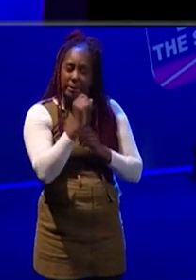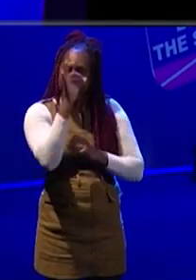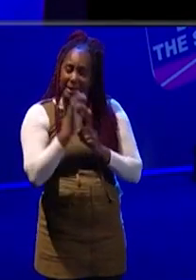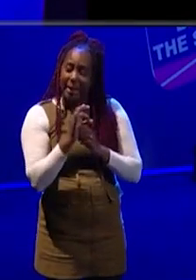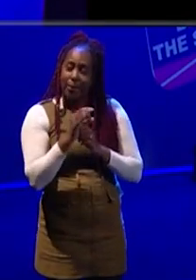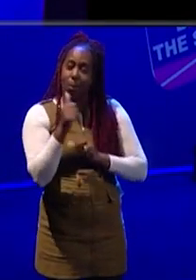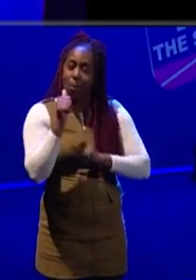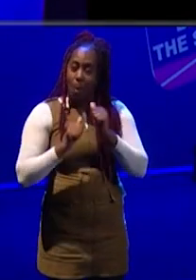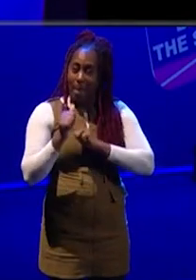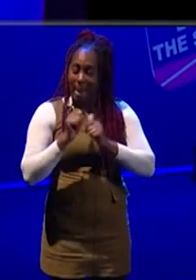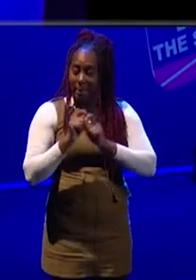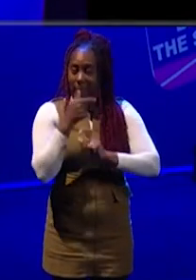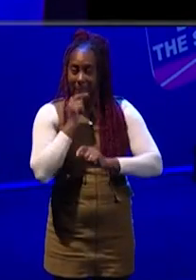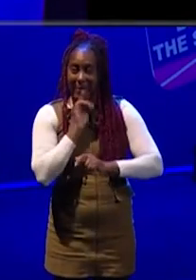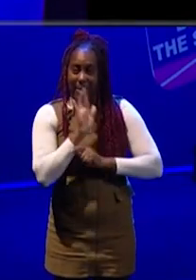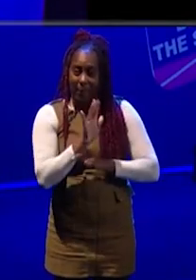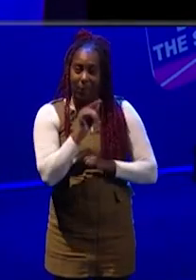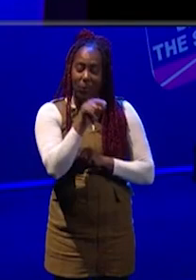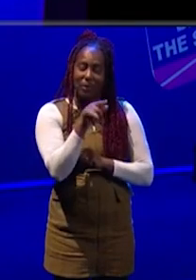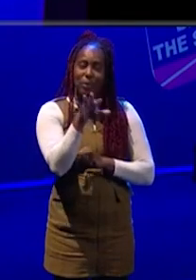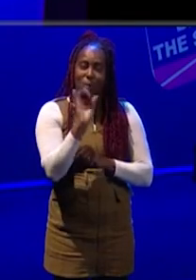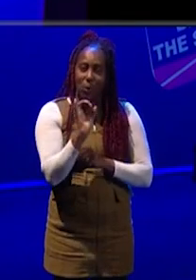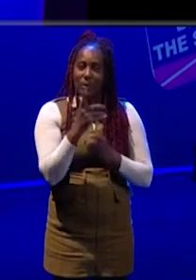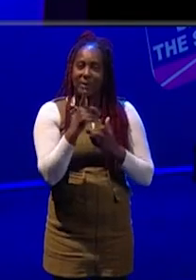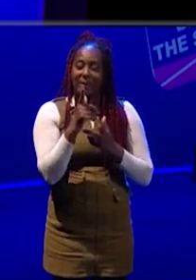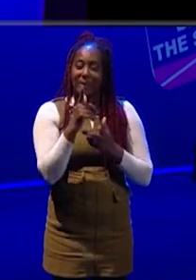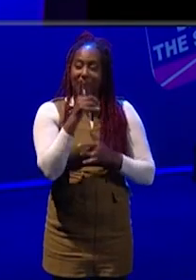as disabled, our shows and theatre are statistically wrong.